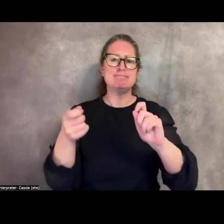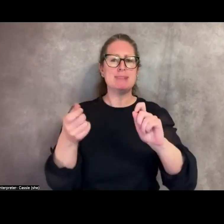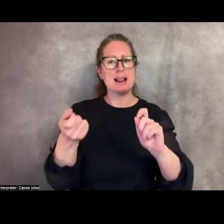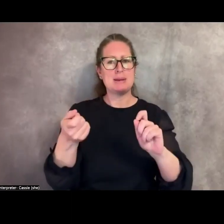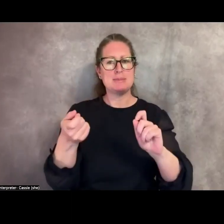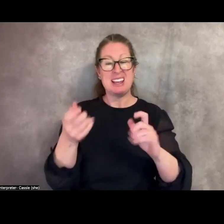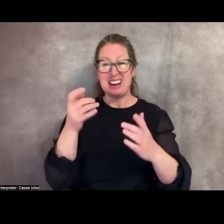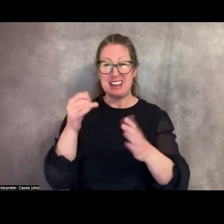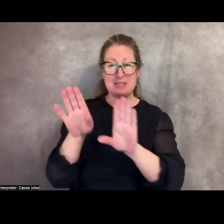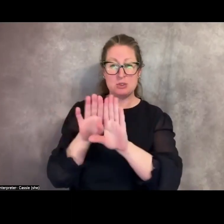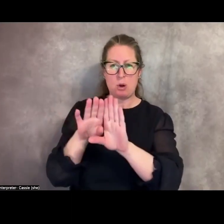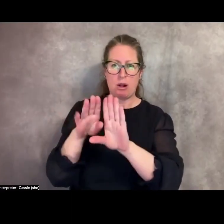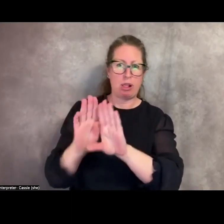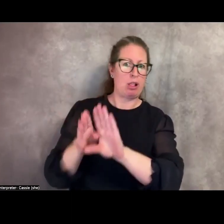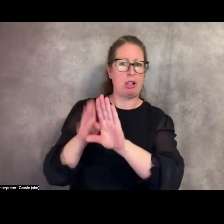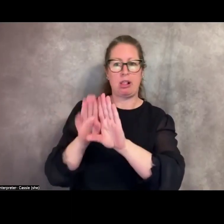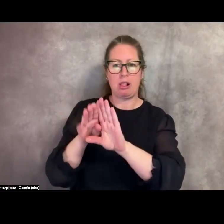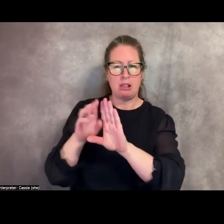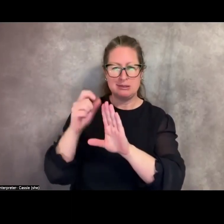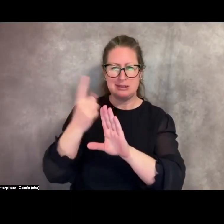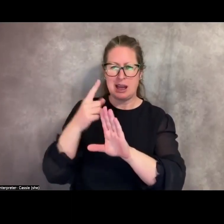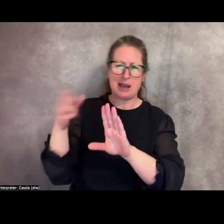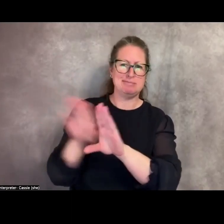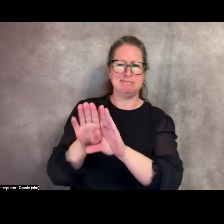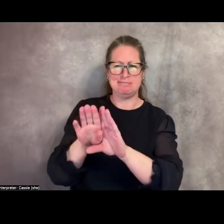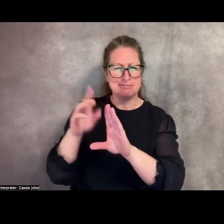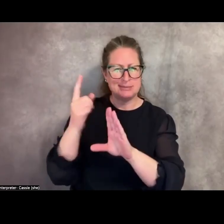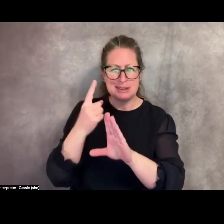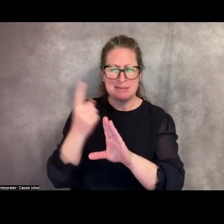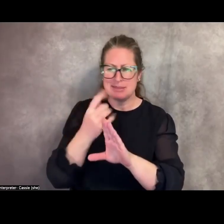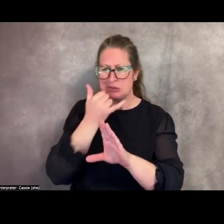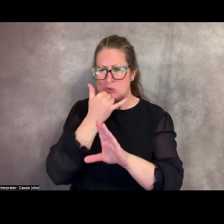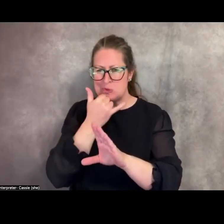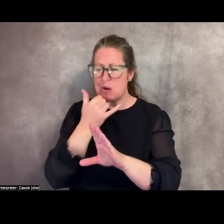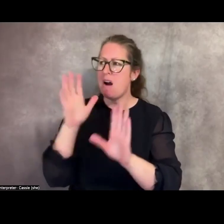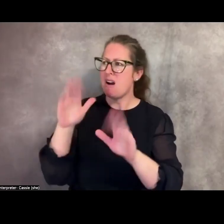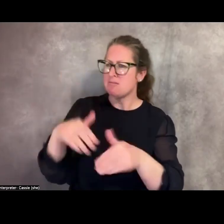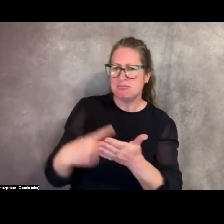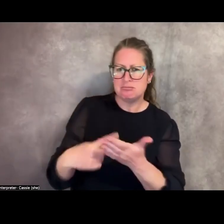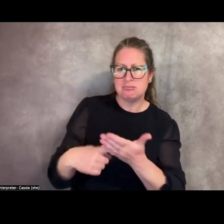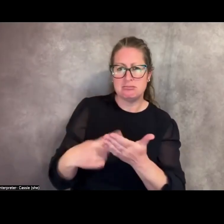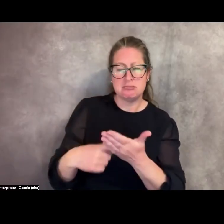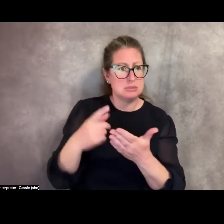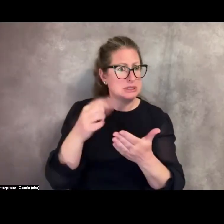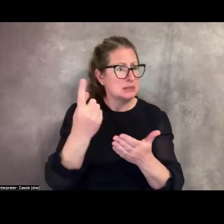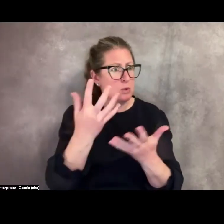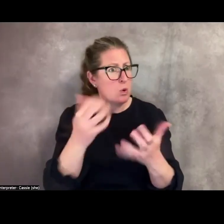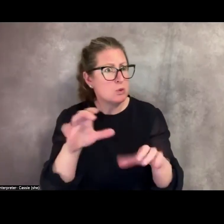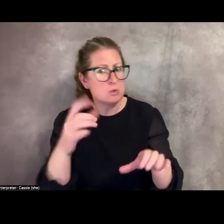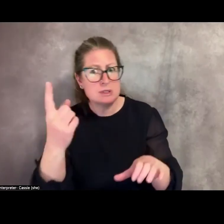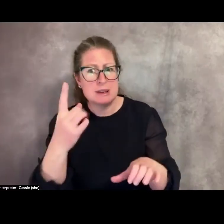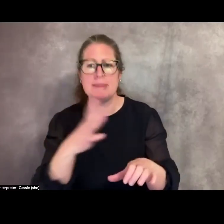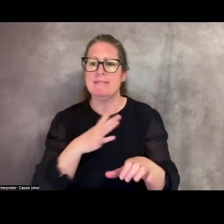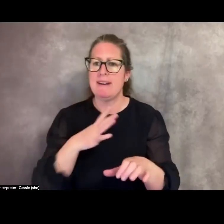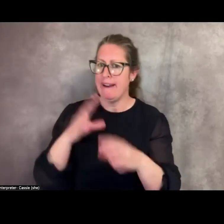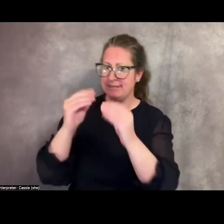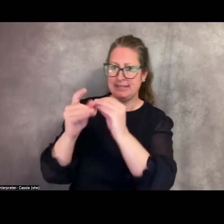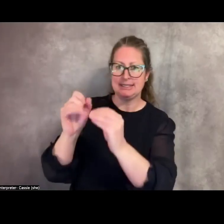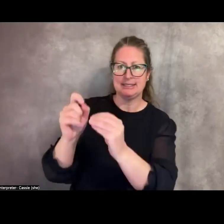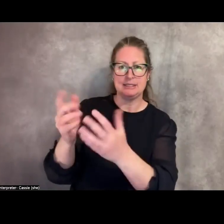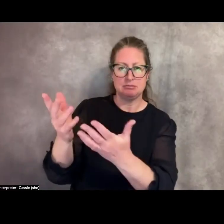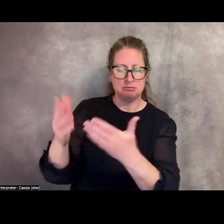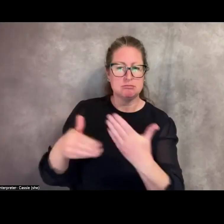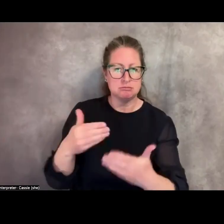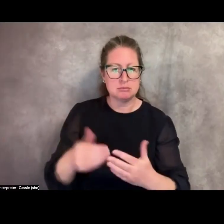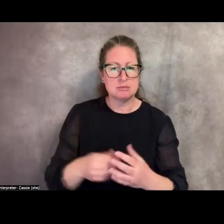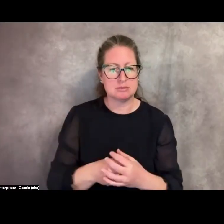shutting the right way, hey, let's talk about this. And maybe someone was planning on doing something. We also, as we said,